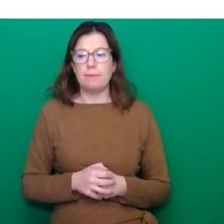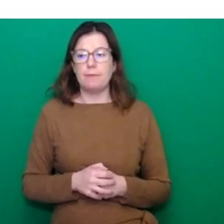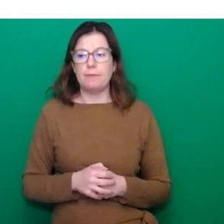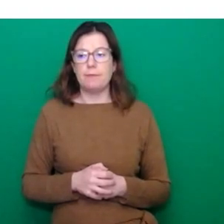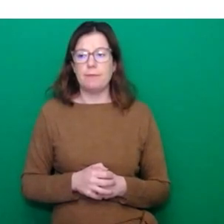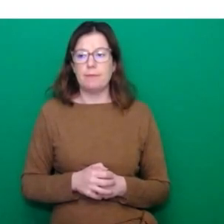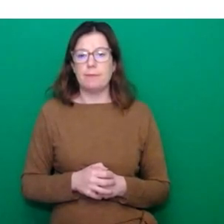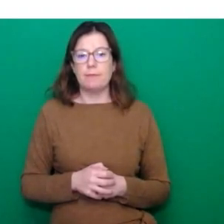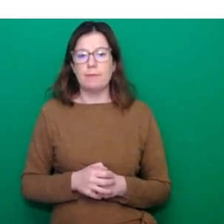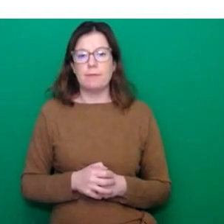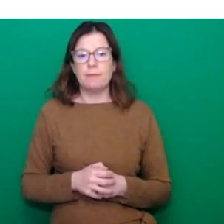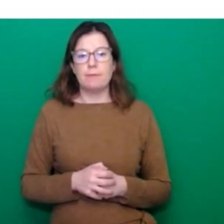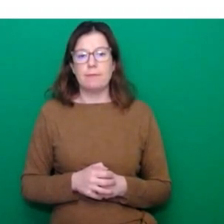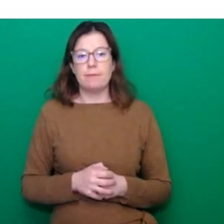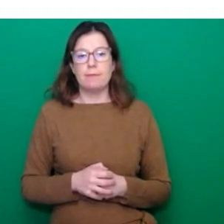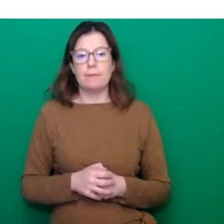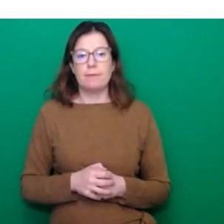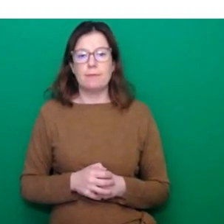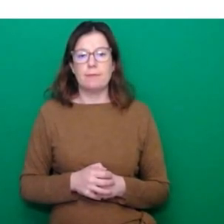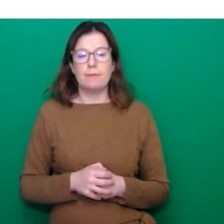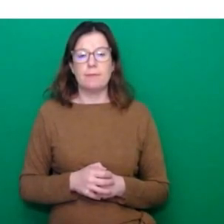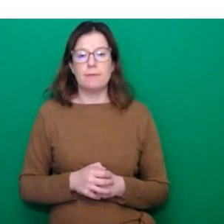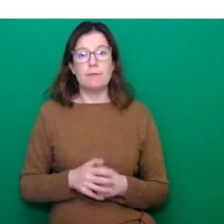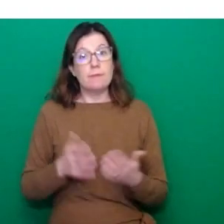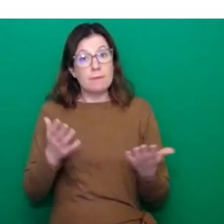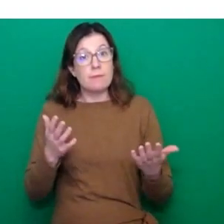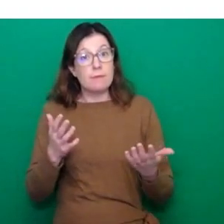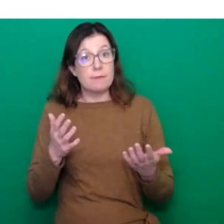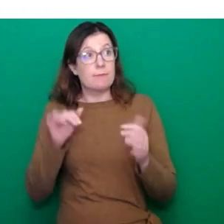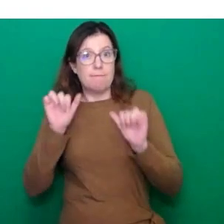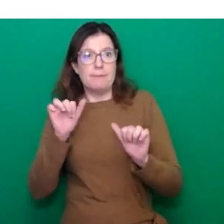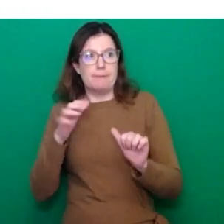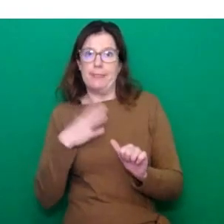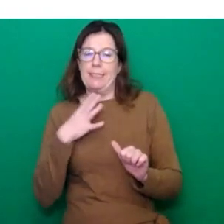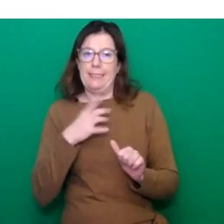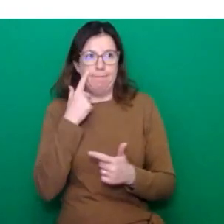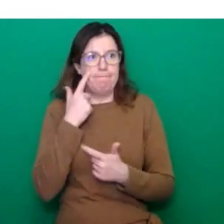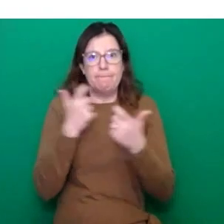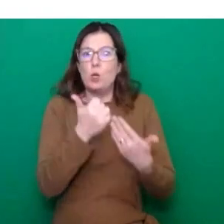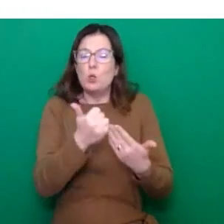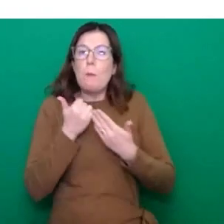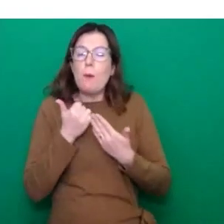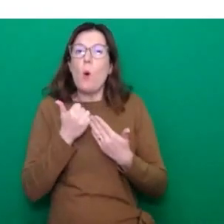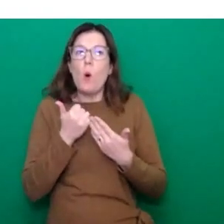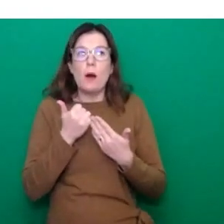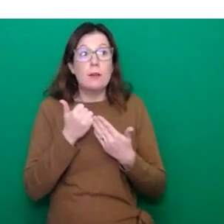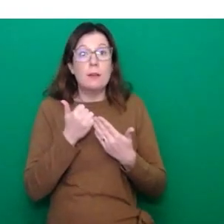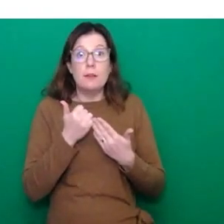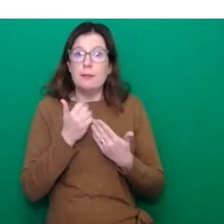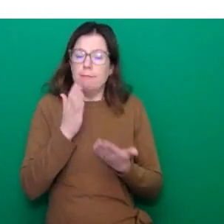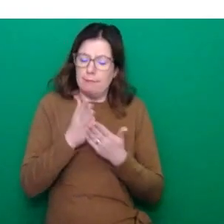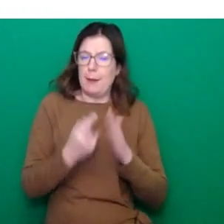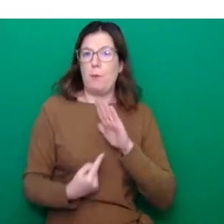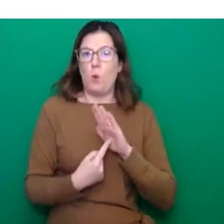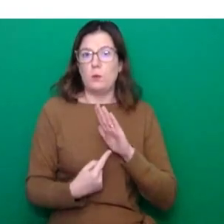And I think that theme of seeking your own support and making sure that you take that support need seriously, I think